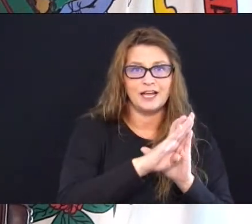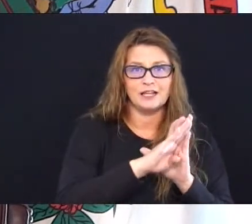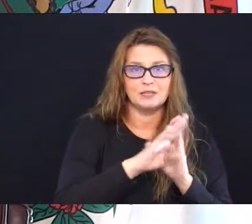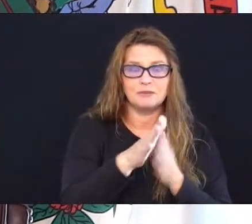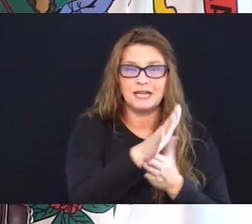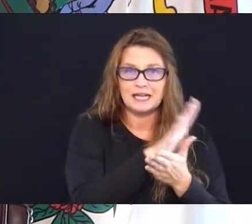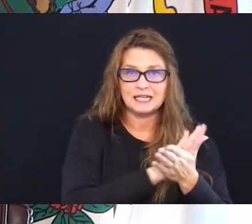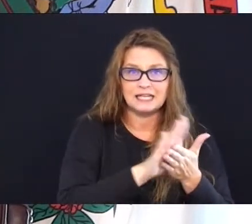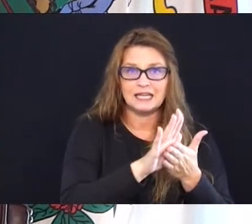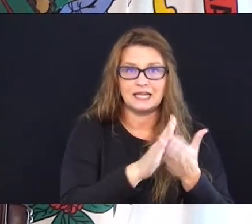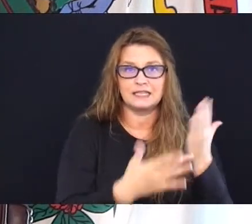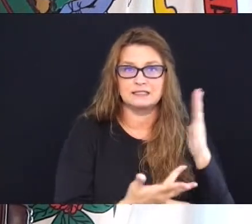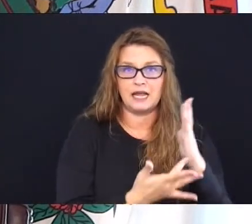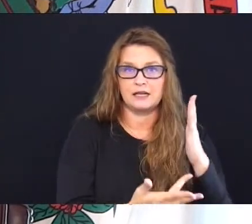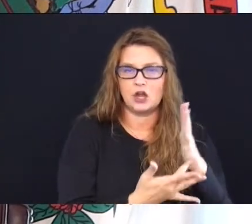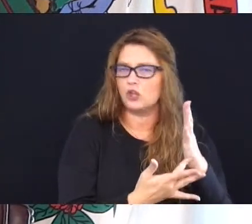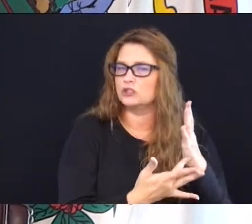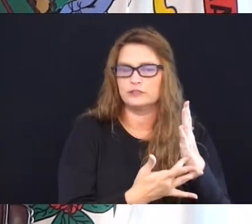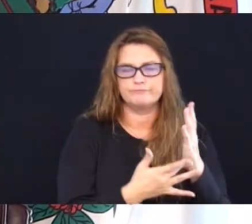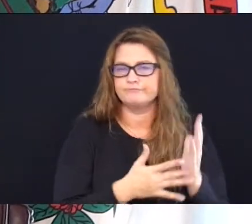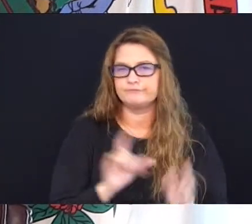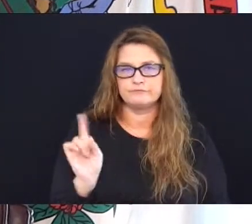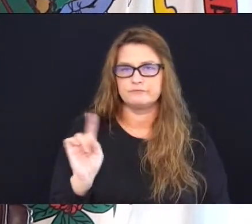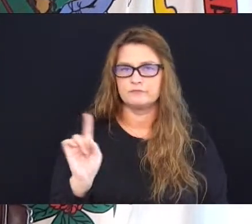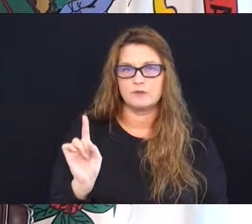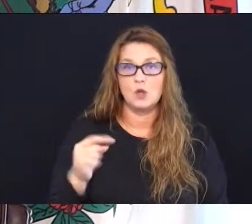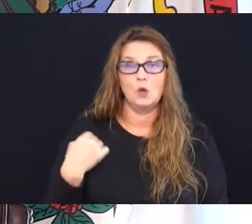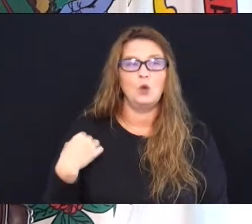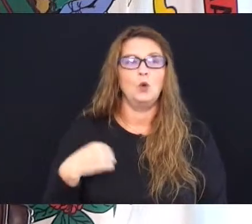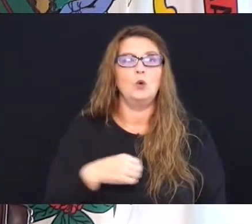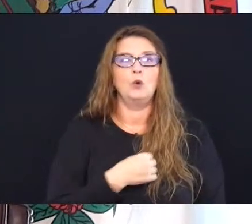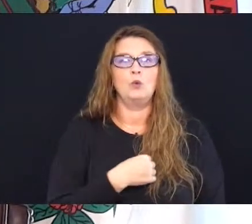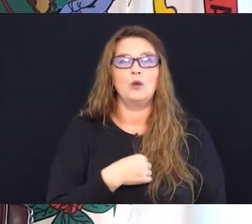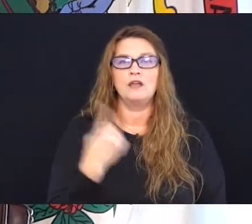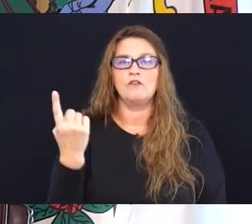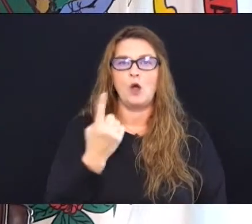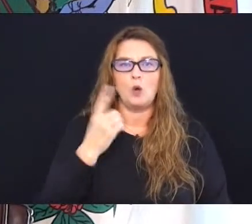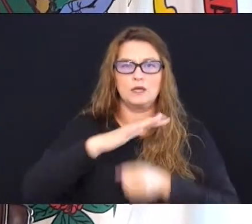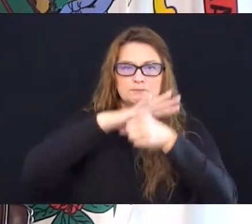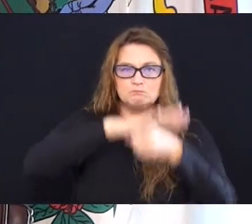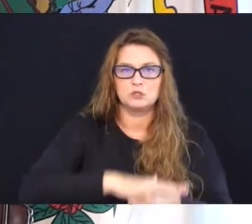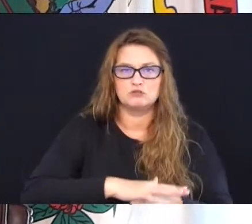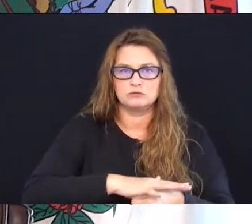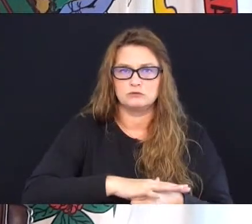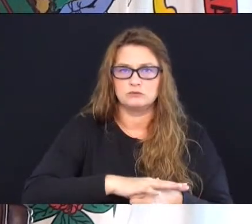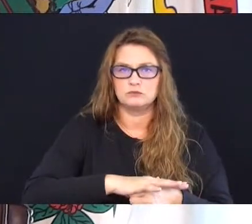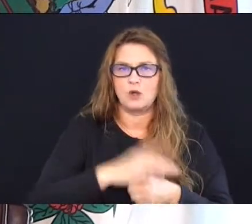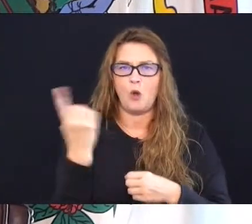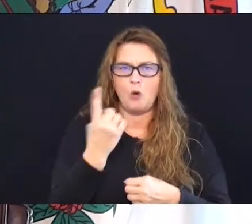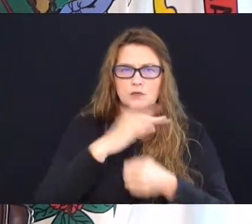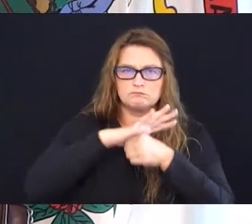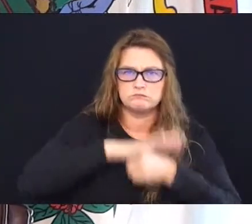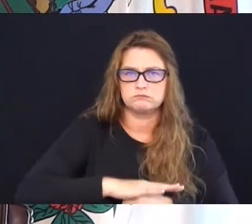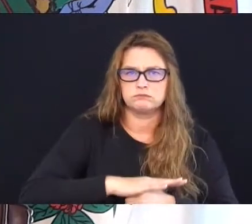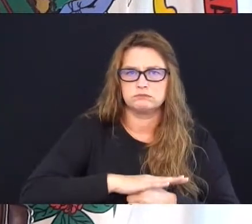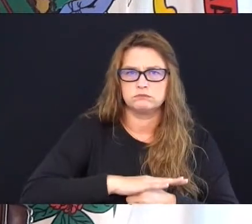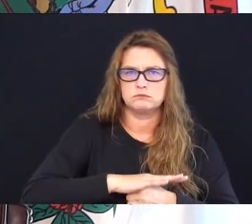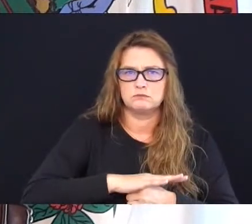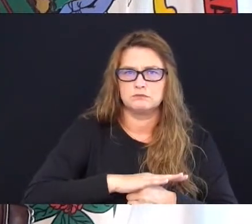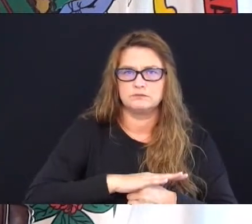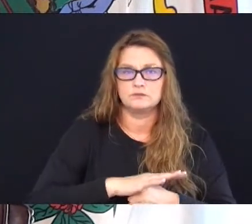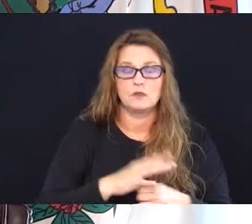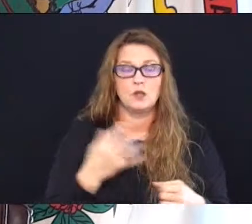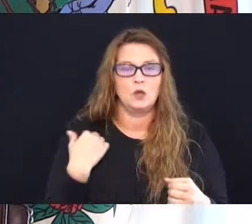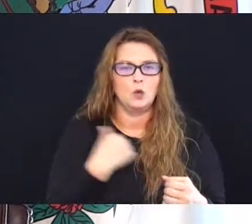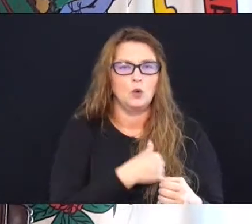cleaner technology. And all we have done is kick them. That's all we've done. Saying